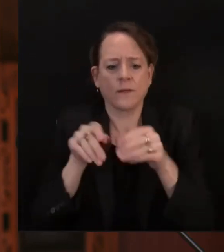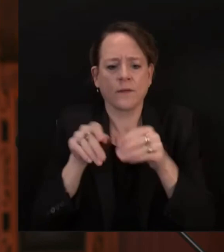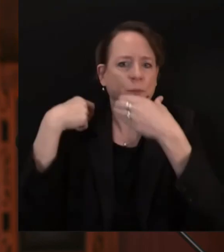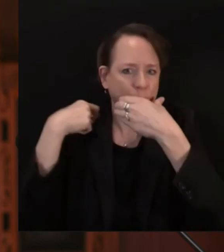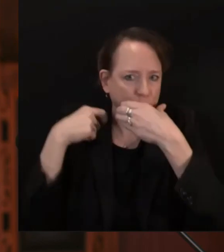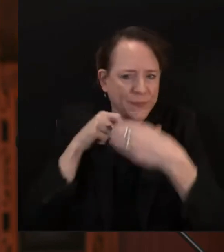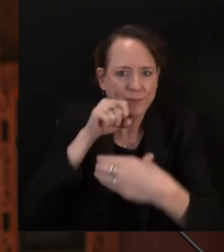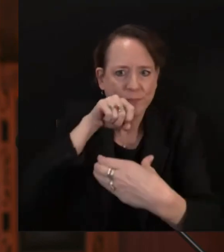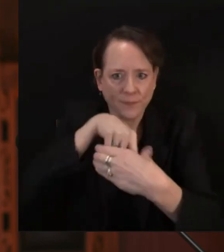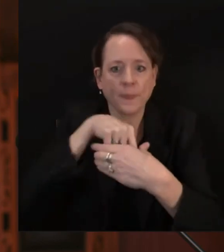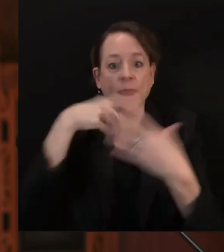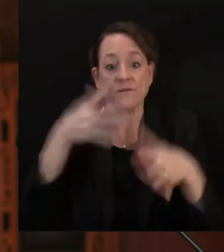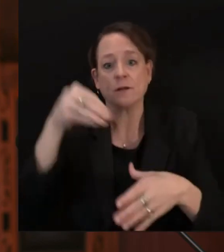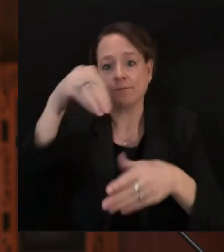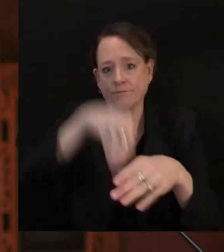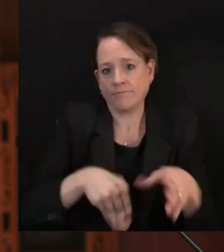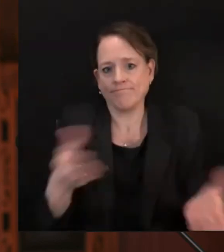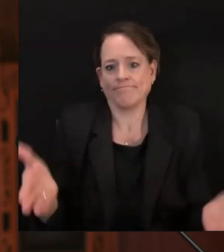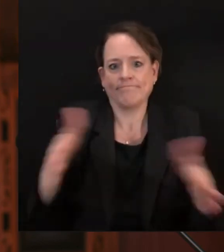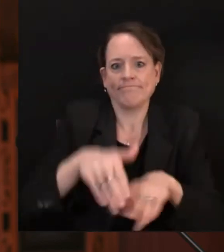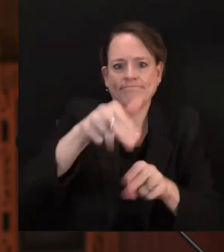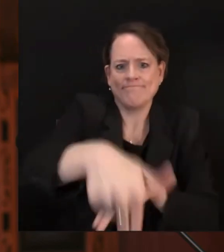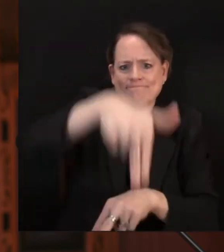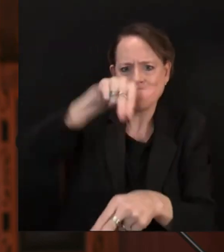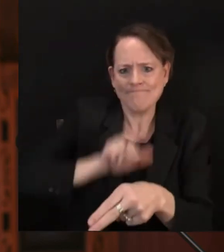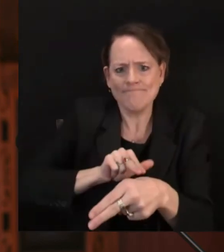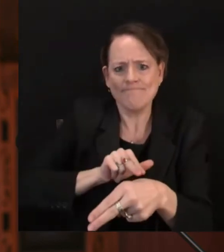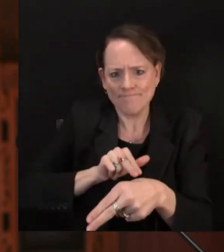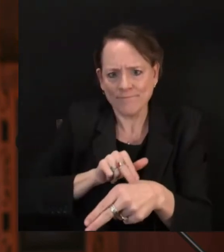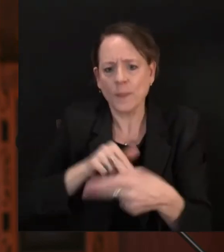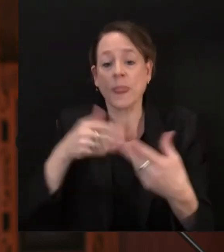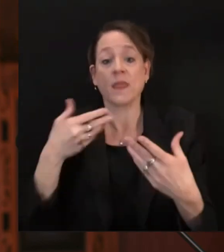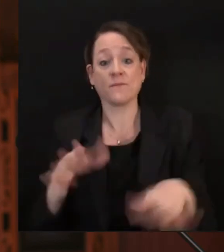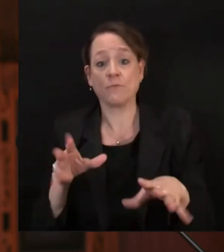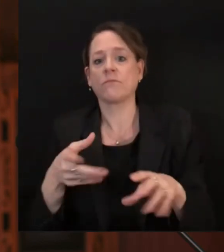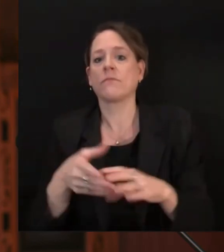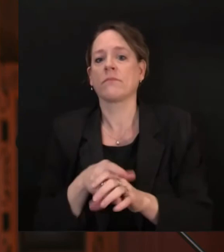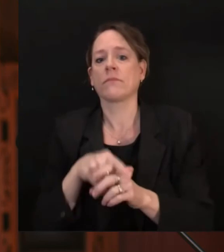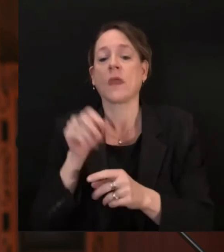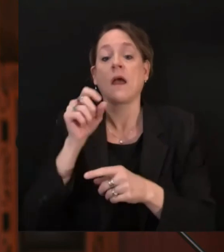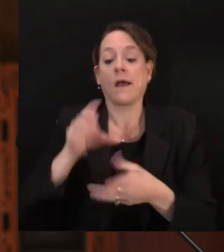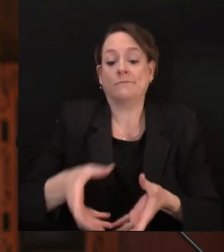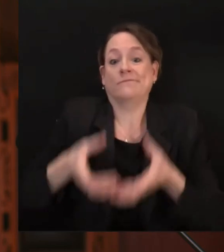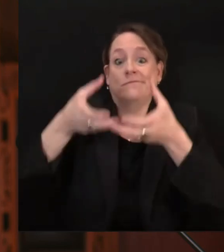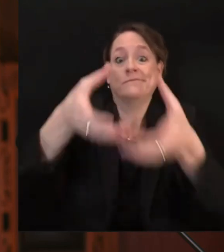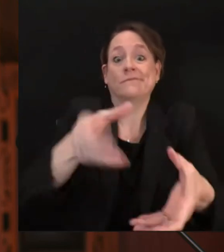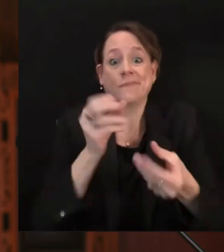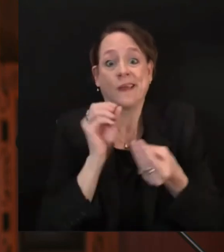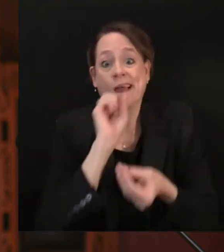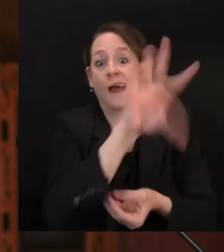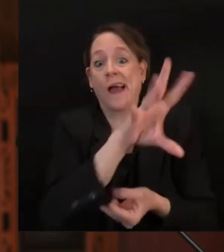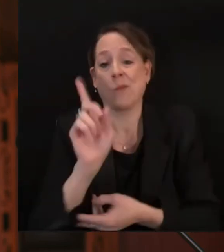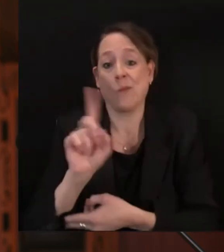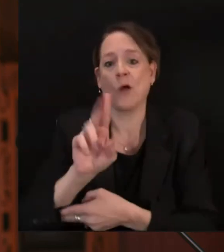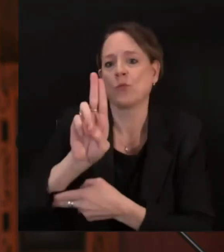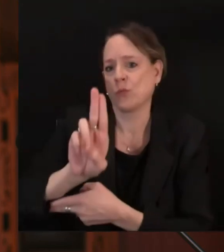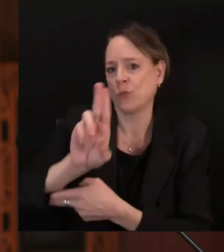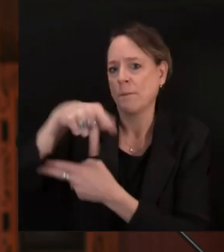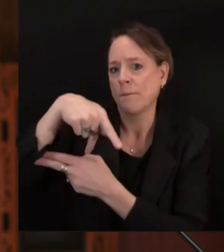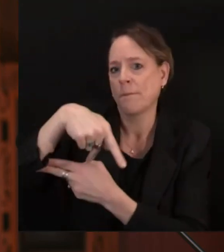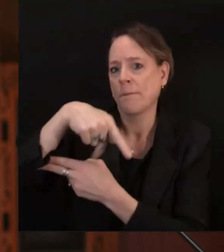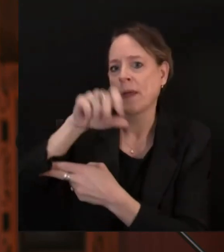drop box. You'll need to do it on the same day as your collection video call. The kit goes to the lab for